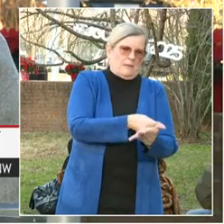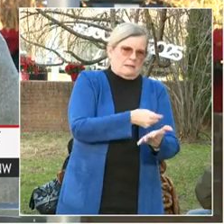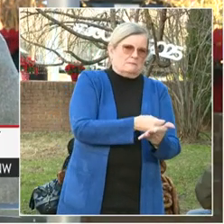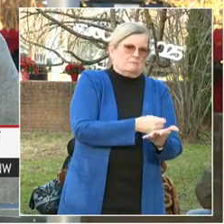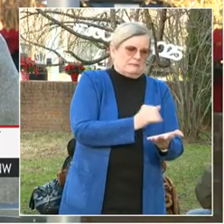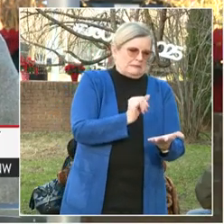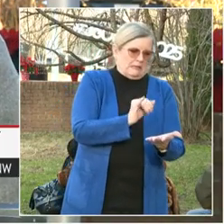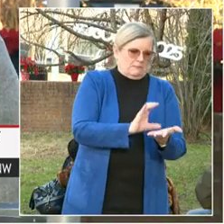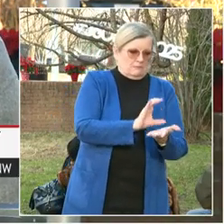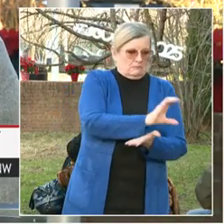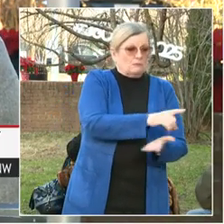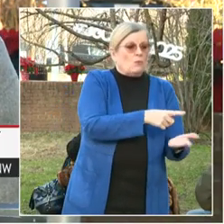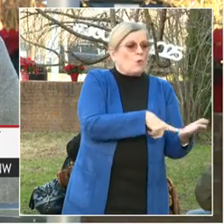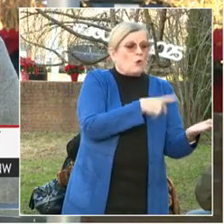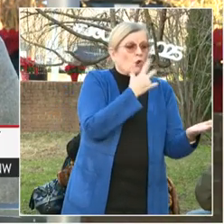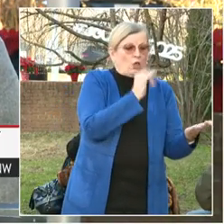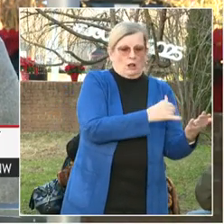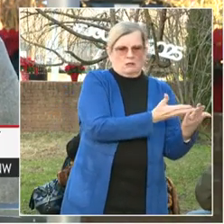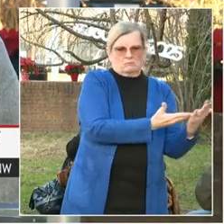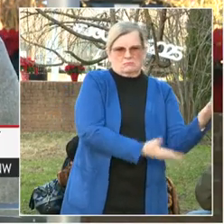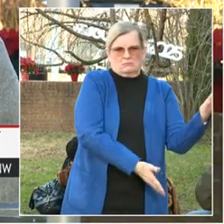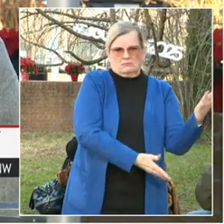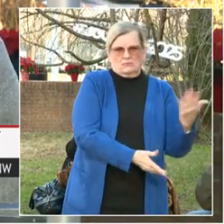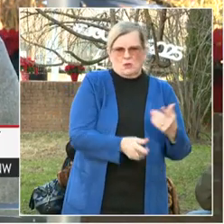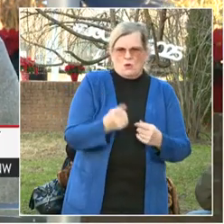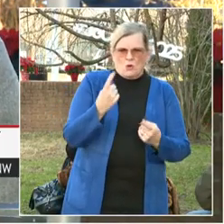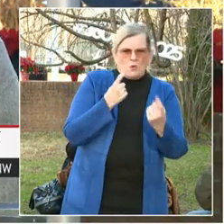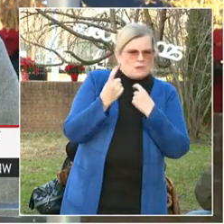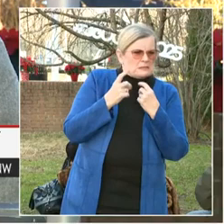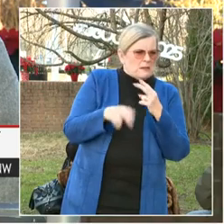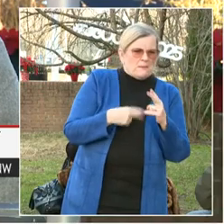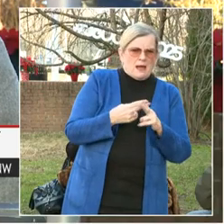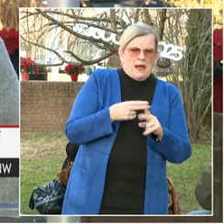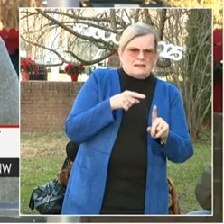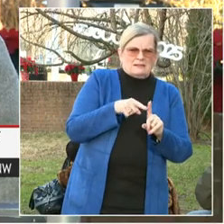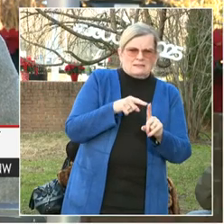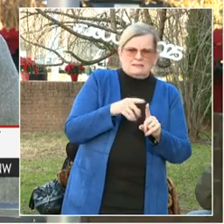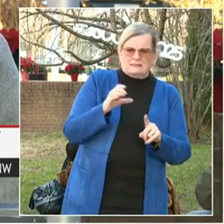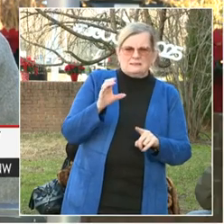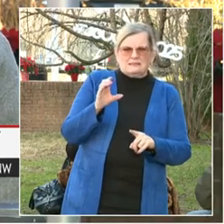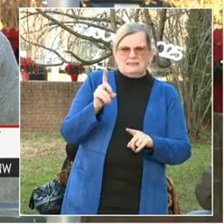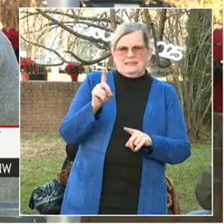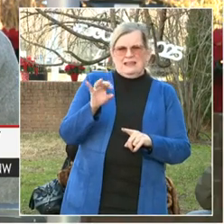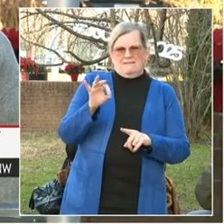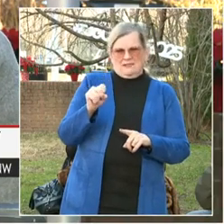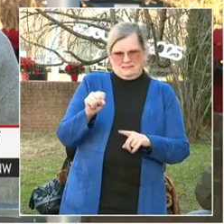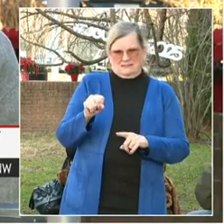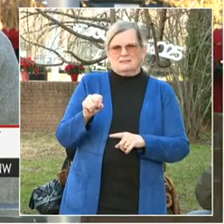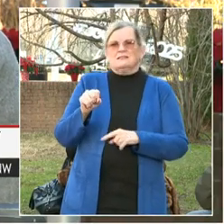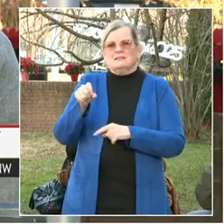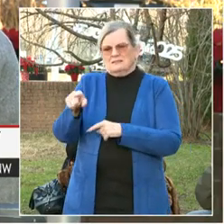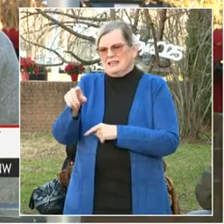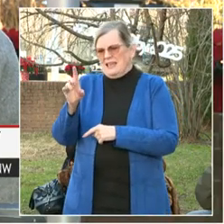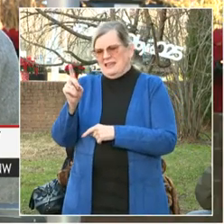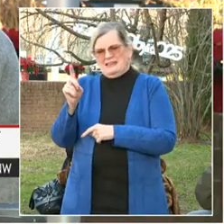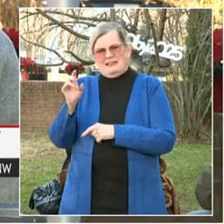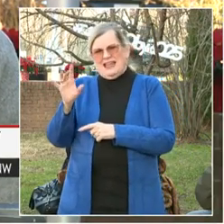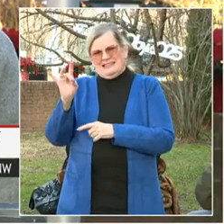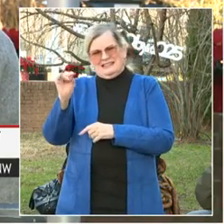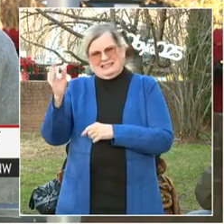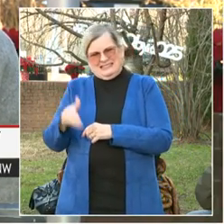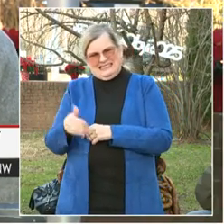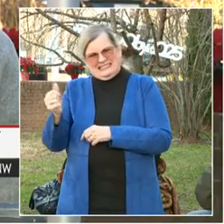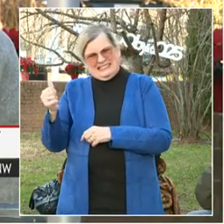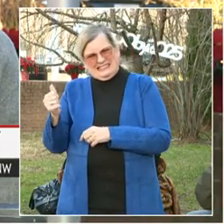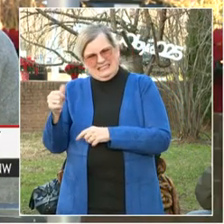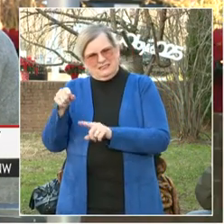housing. Mayor, back to this DFS thing. 8 of the 10 root causes of the lab's problems involve executive leadership. You appointed the lab